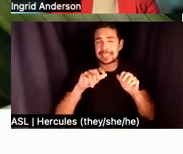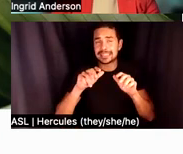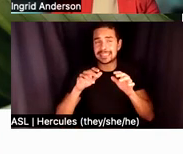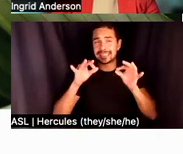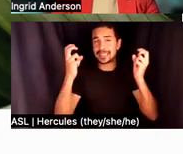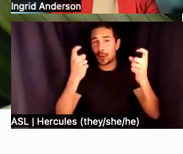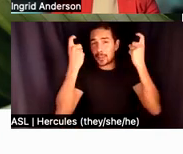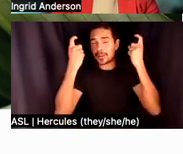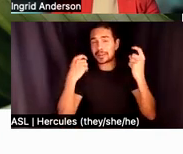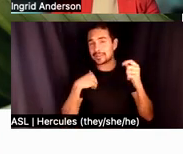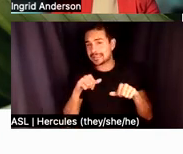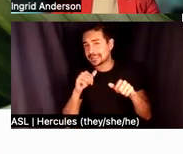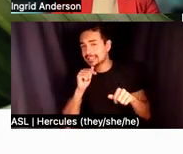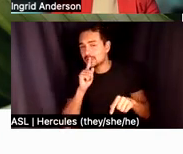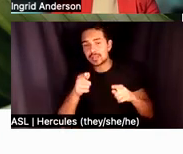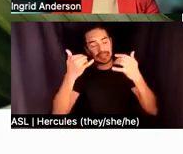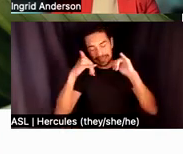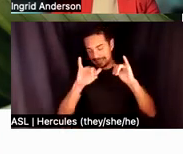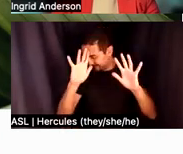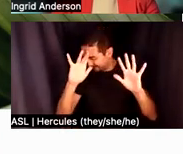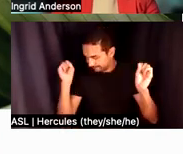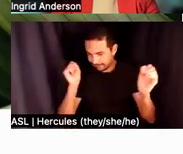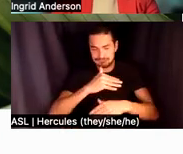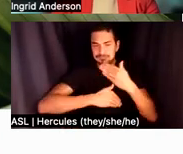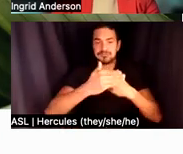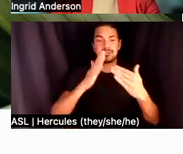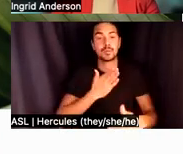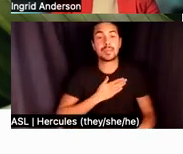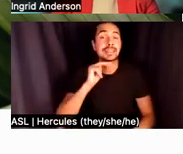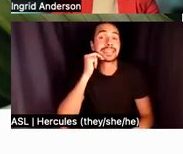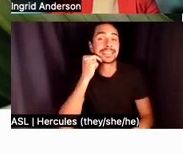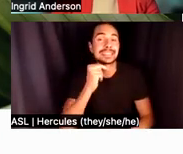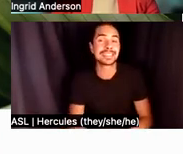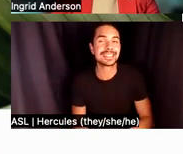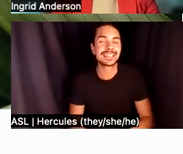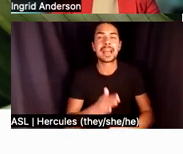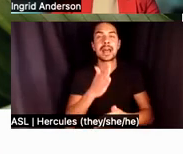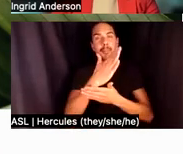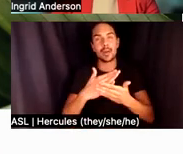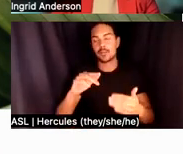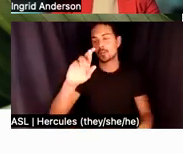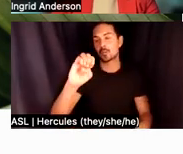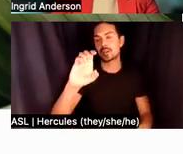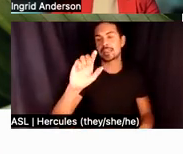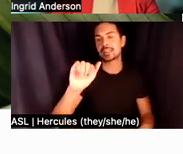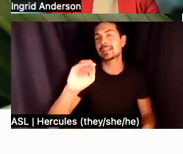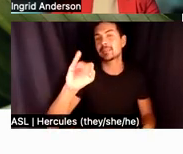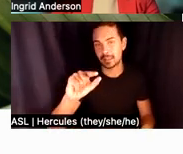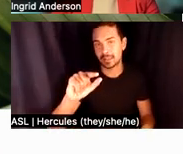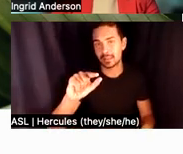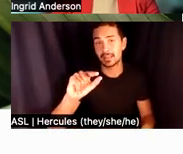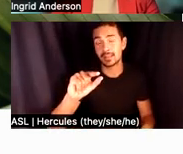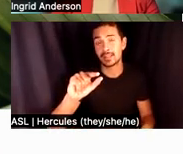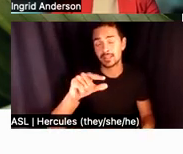my niece anyway. And so kind of like, I don't know, a part of reclaiming is also like,